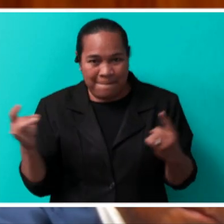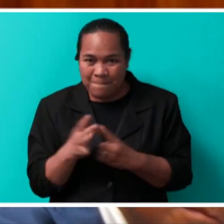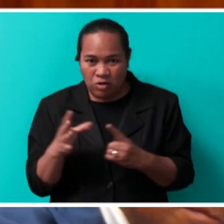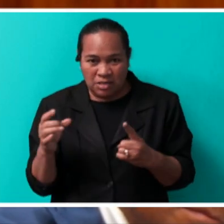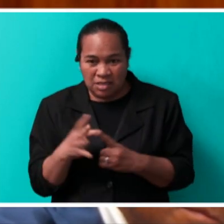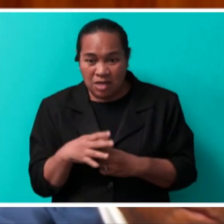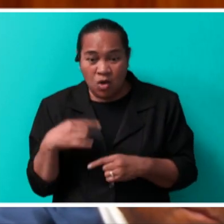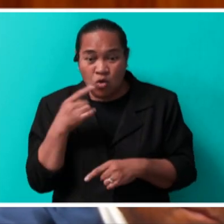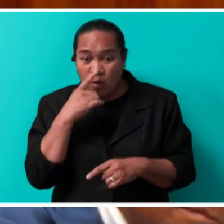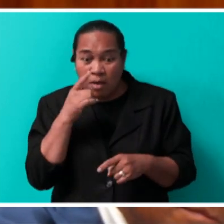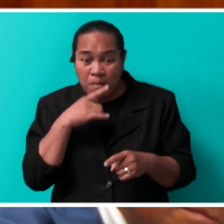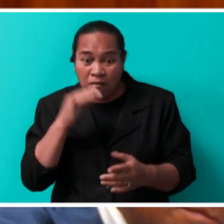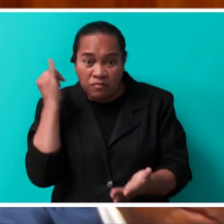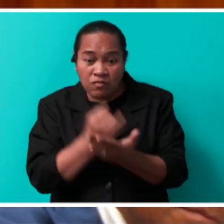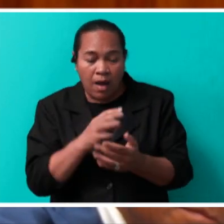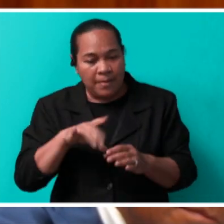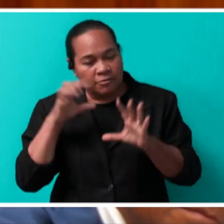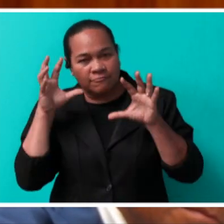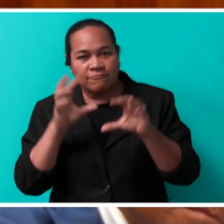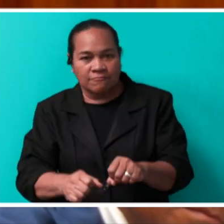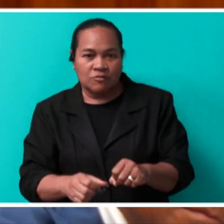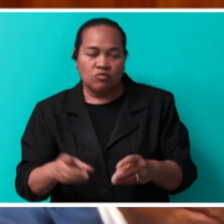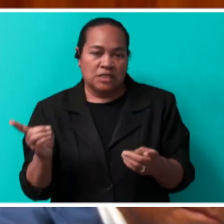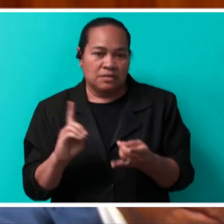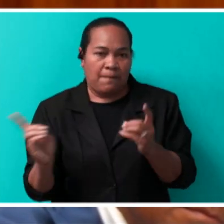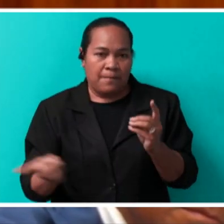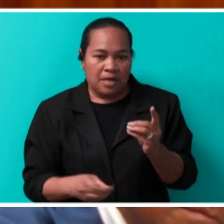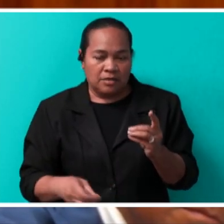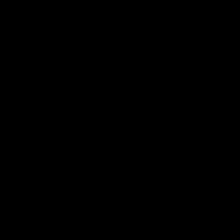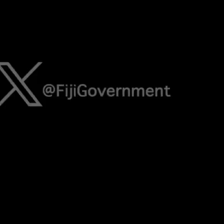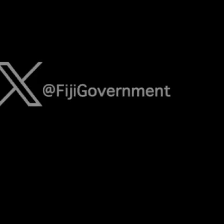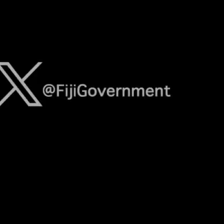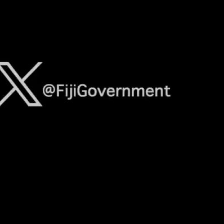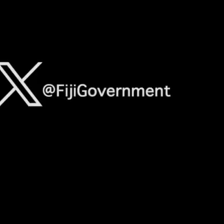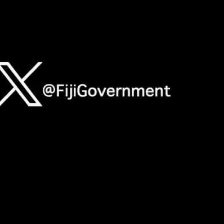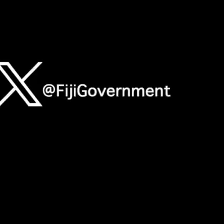perpetrators are taken to task. Mr. Speaker, sir, I thank you for the opportunity.